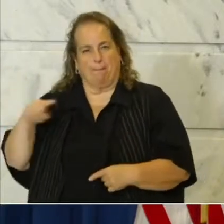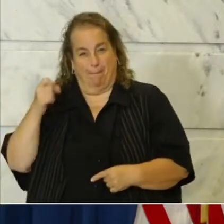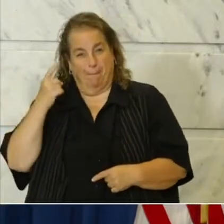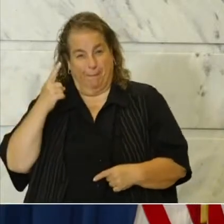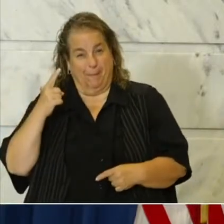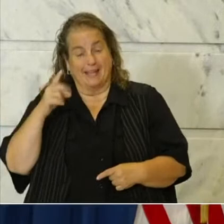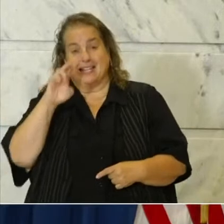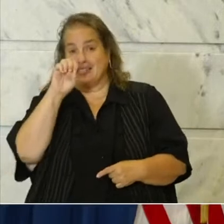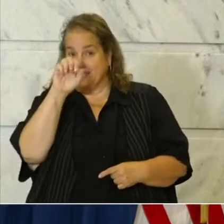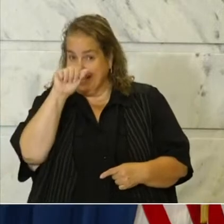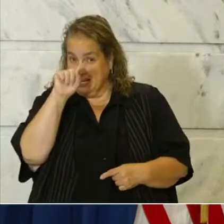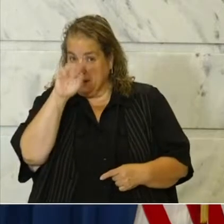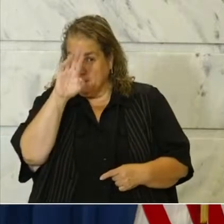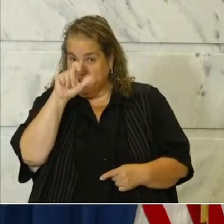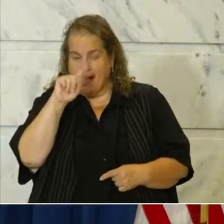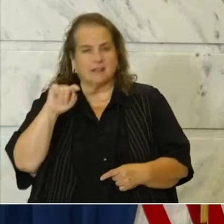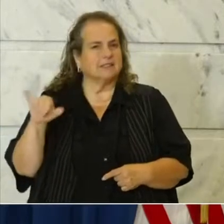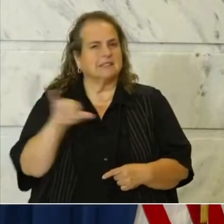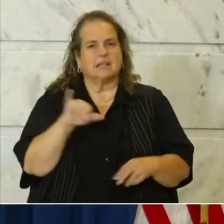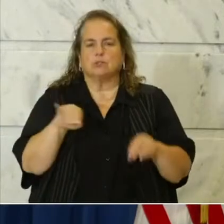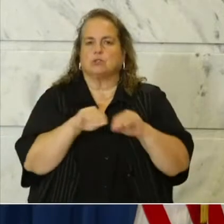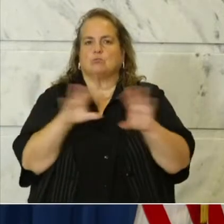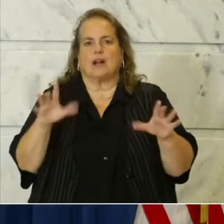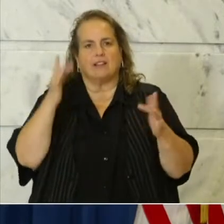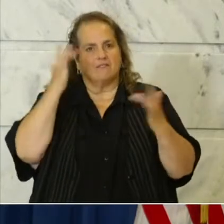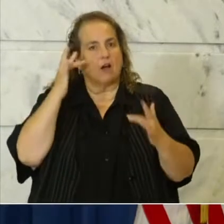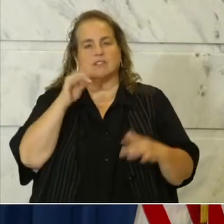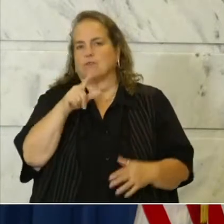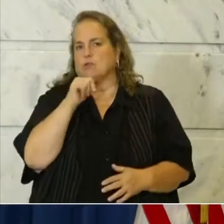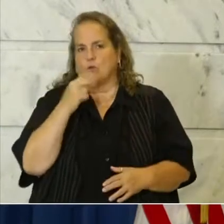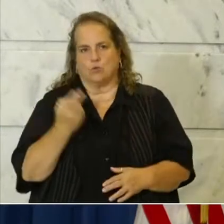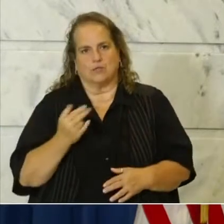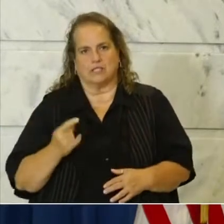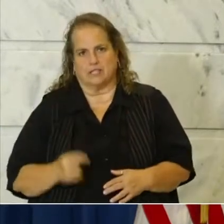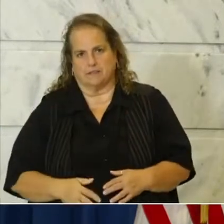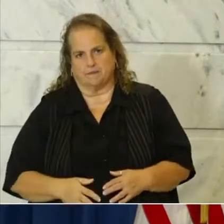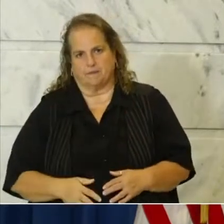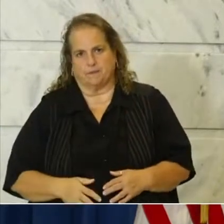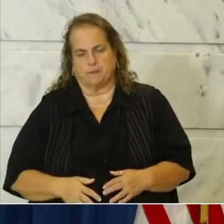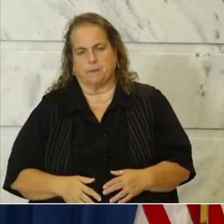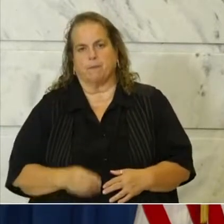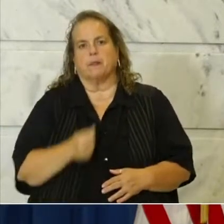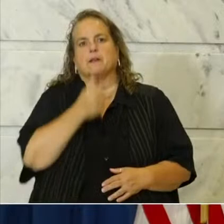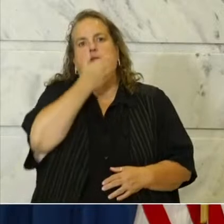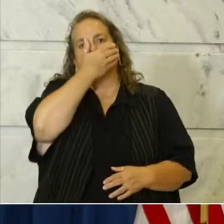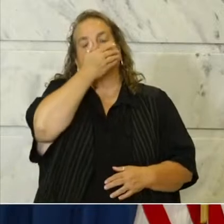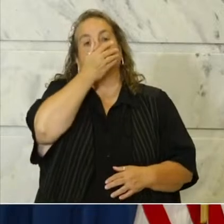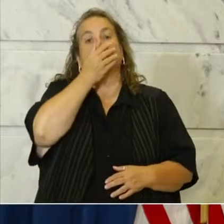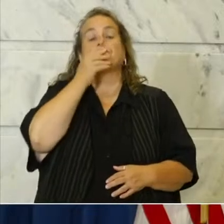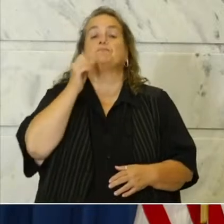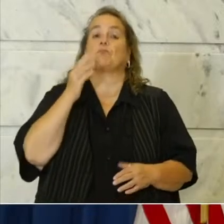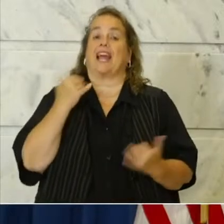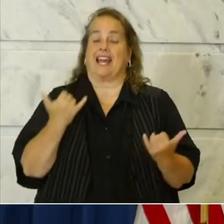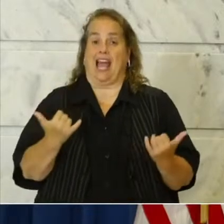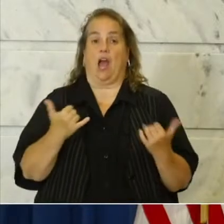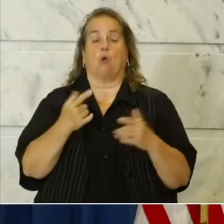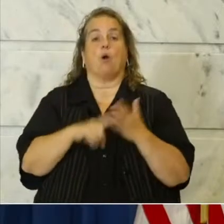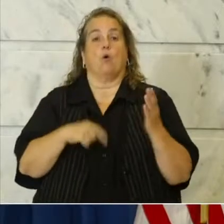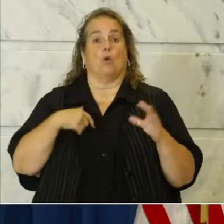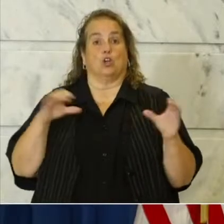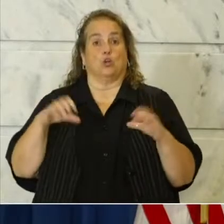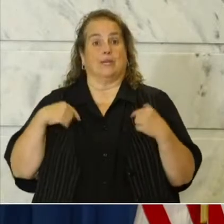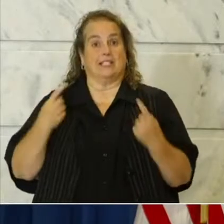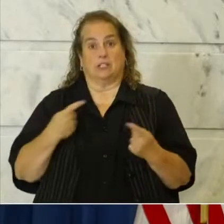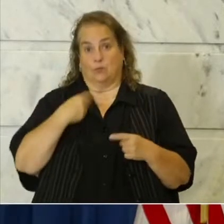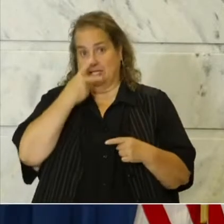sure we don't do that. So to give you an update on steps that we have taken since we have started seeing this escalation,